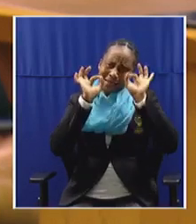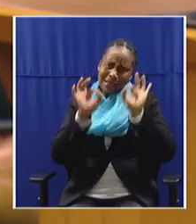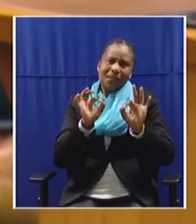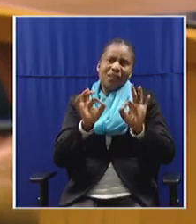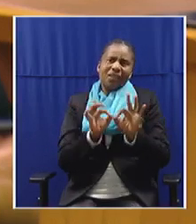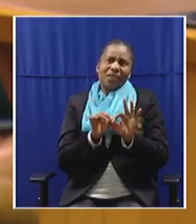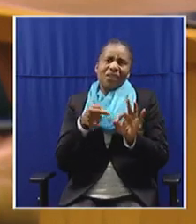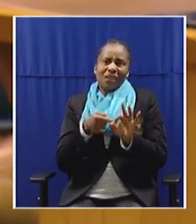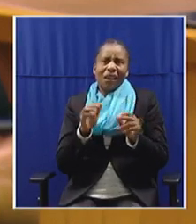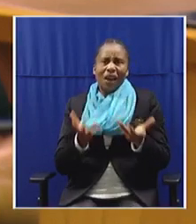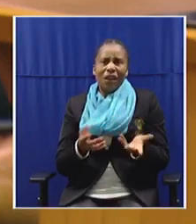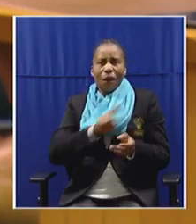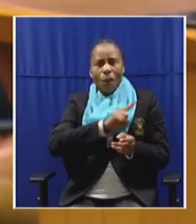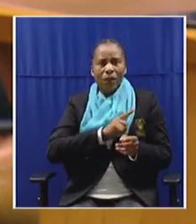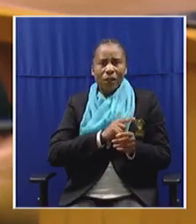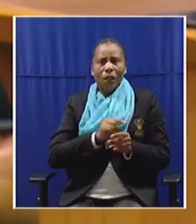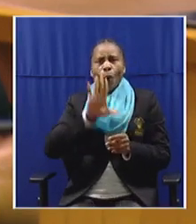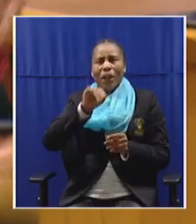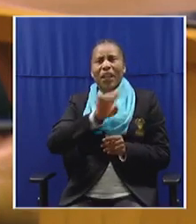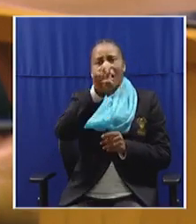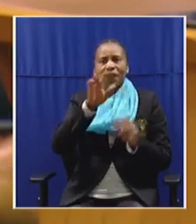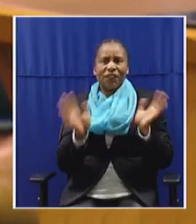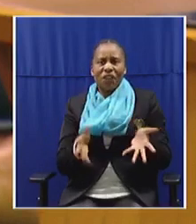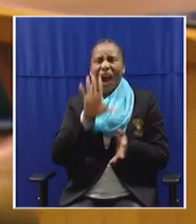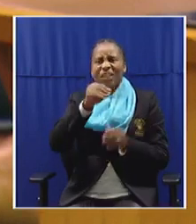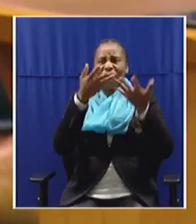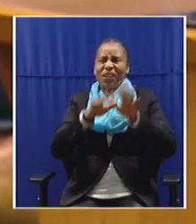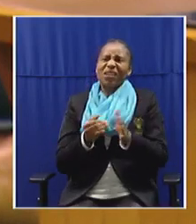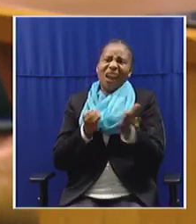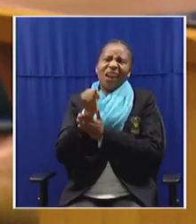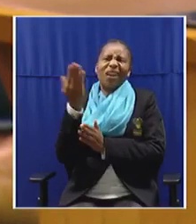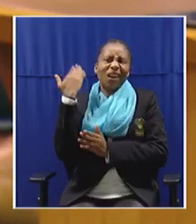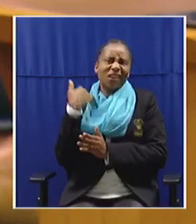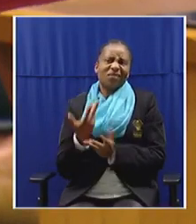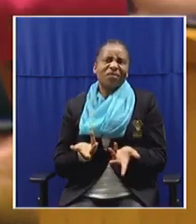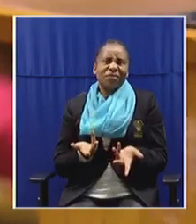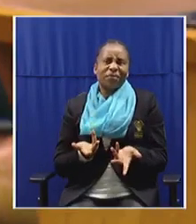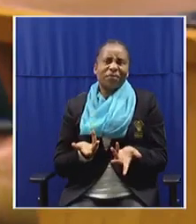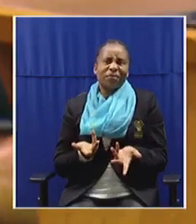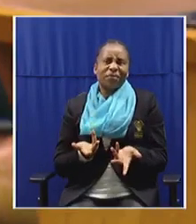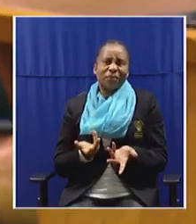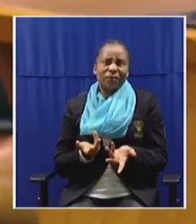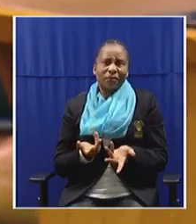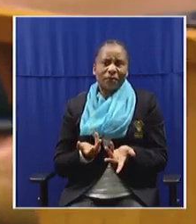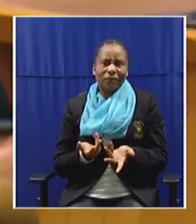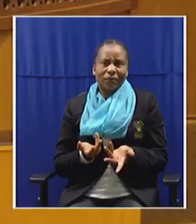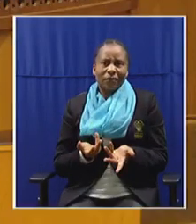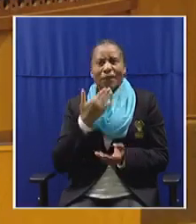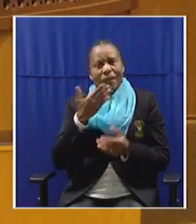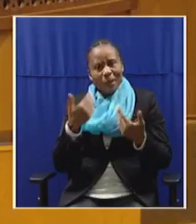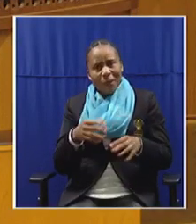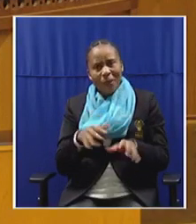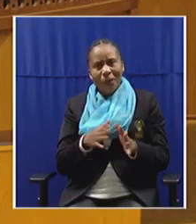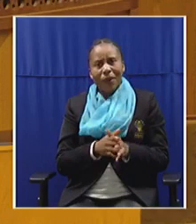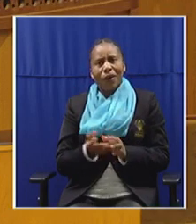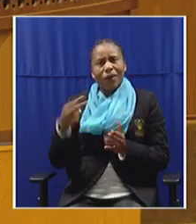Thank you, Honourable Member. Because the question he asked was already asked earlier on. Thank you. Thank you, Honorable Ndlozi. Honorable Steenhuisen, why are you